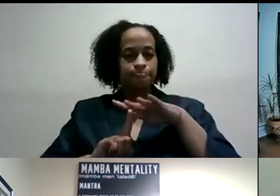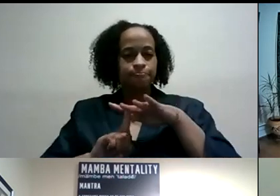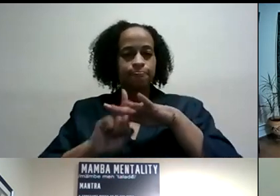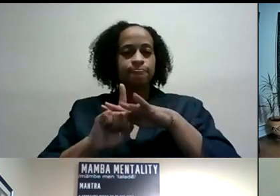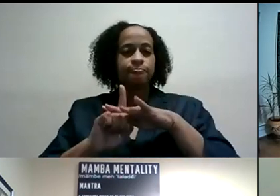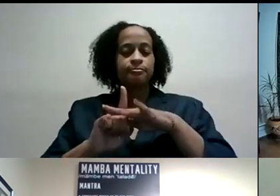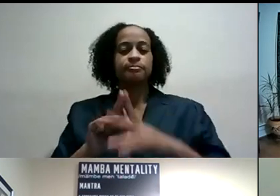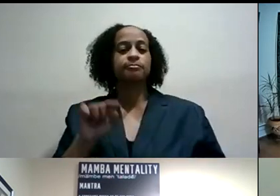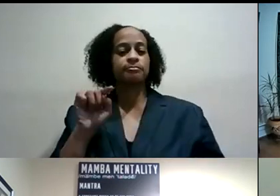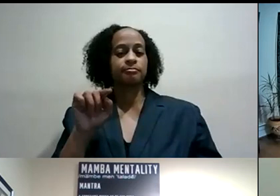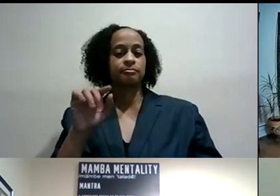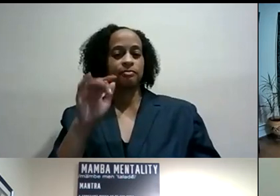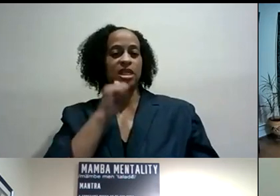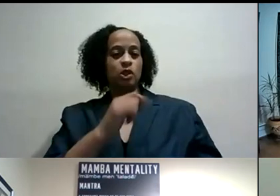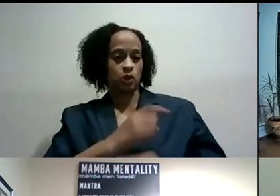door. Yes. He was angry Sin with God